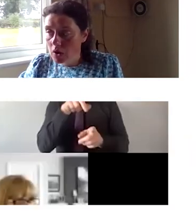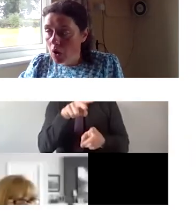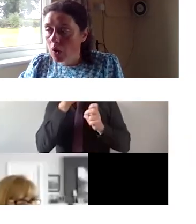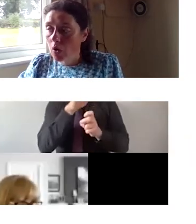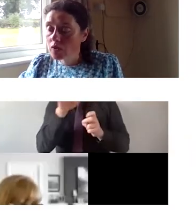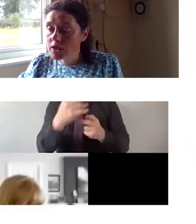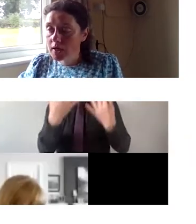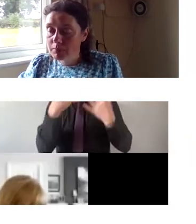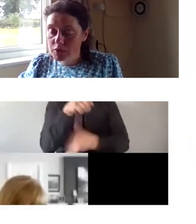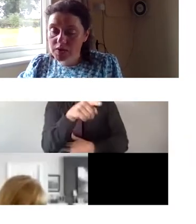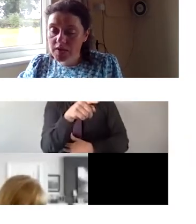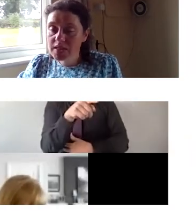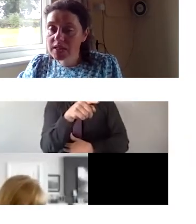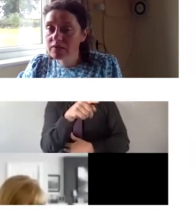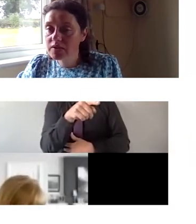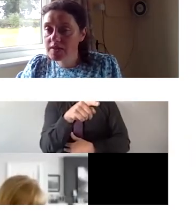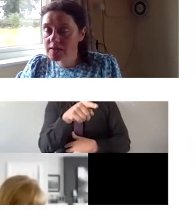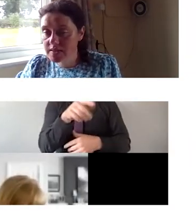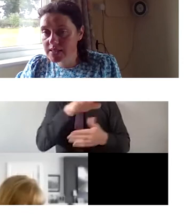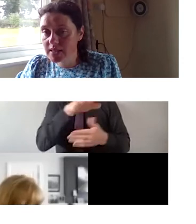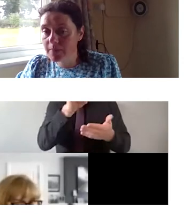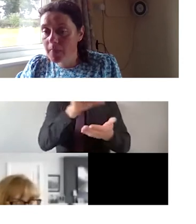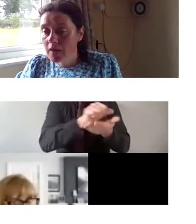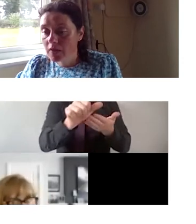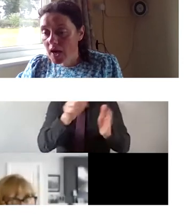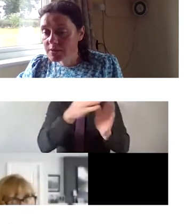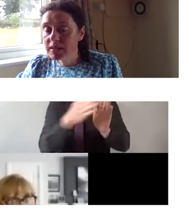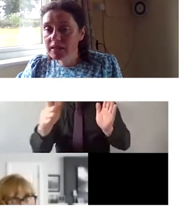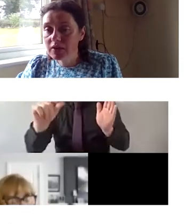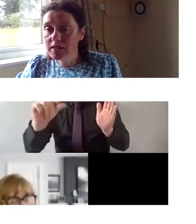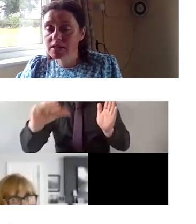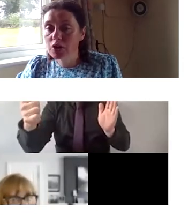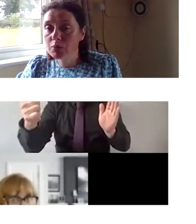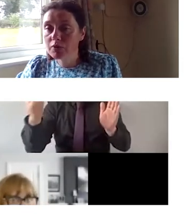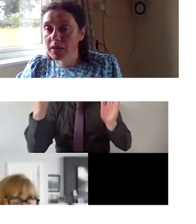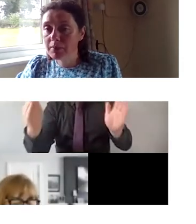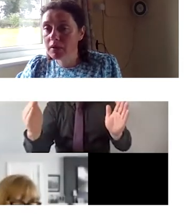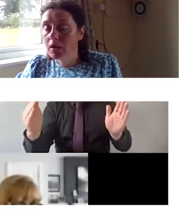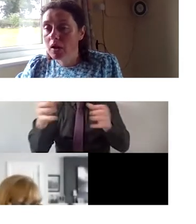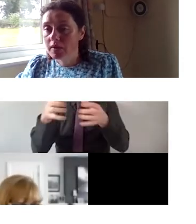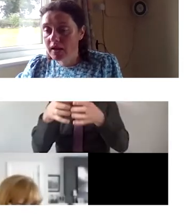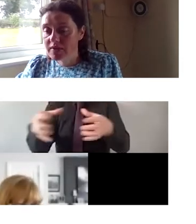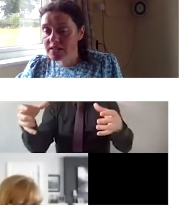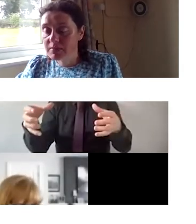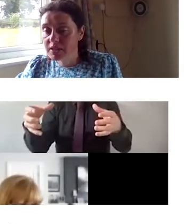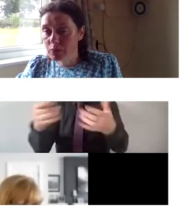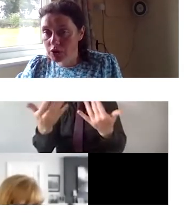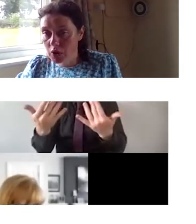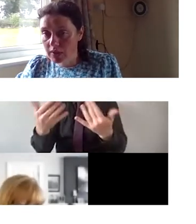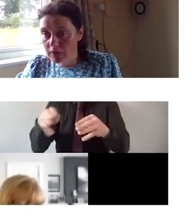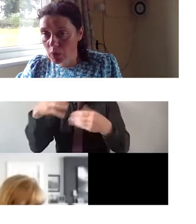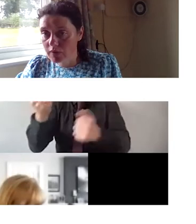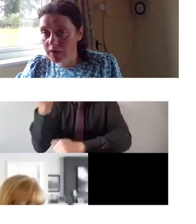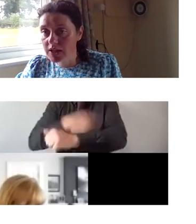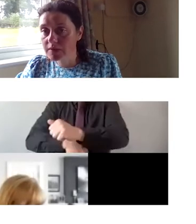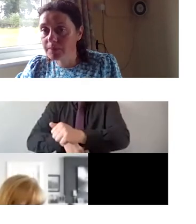that over time, between 2011 and 2016, there has been an increase in the number of people that have a disability with a